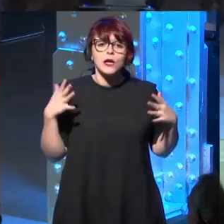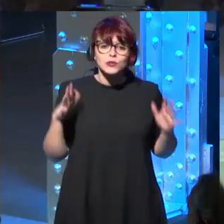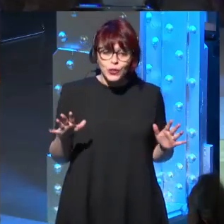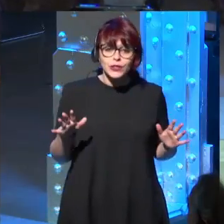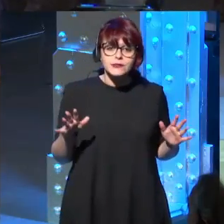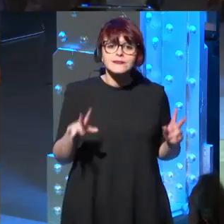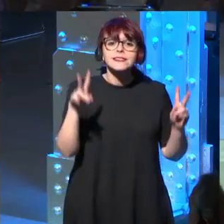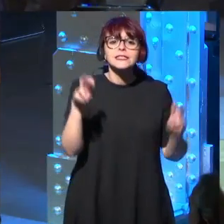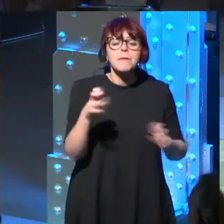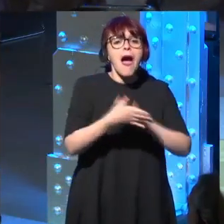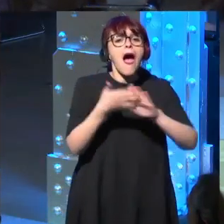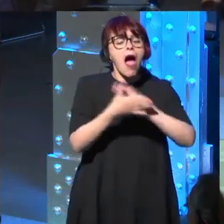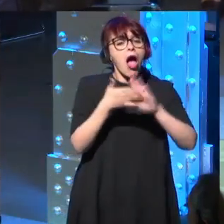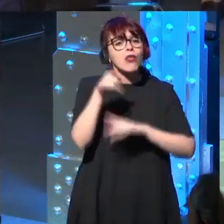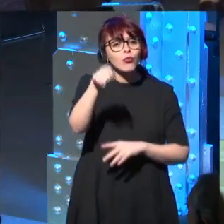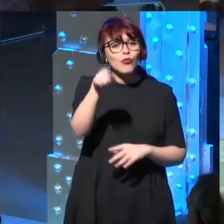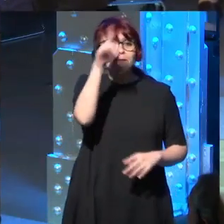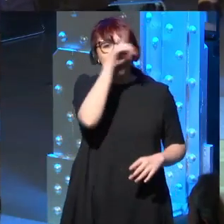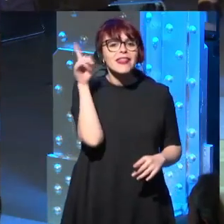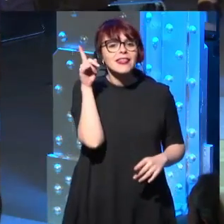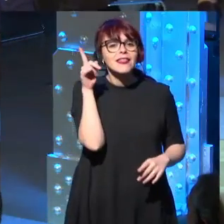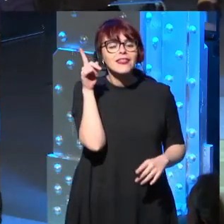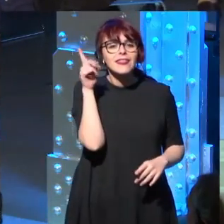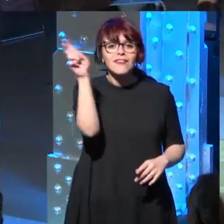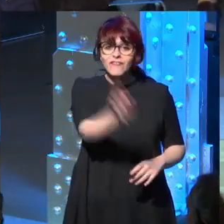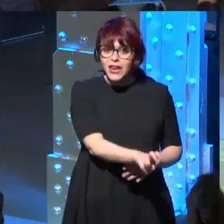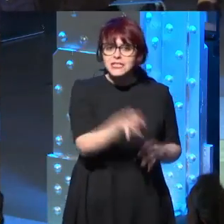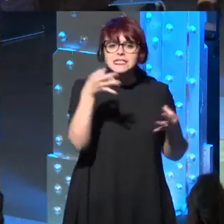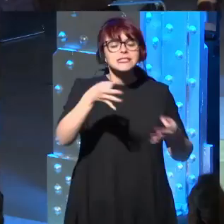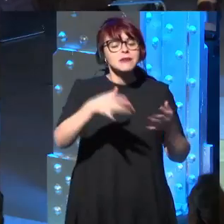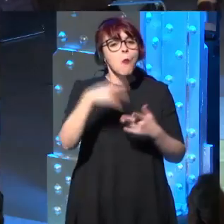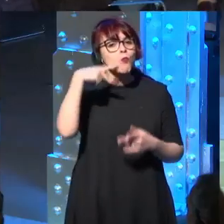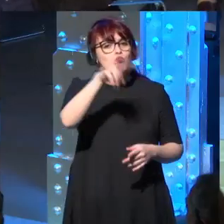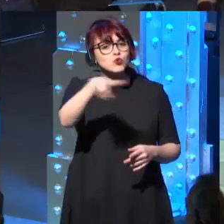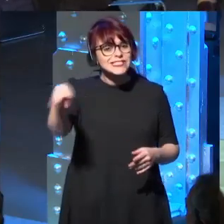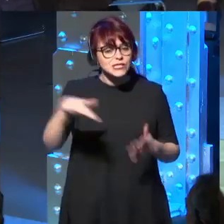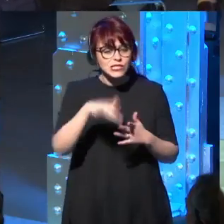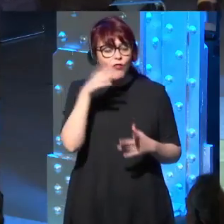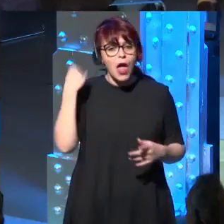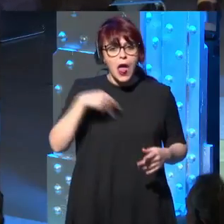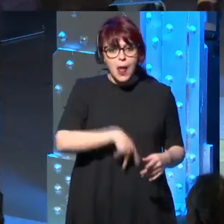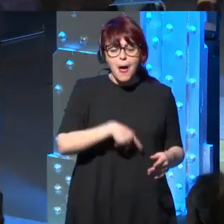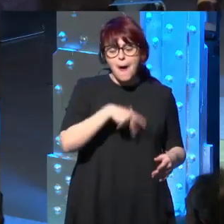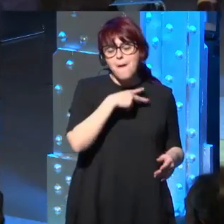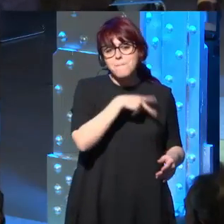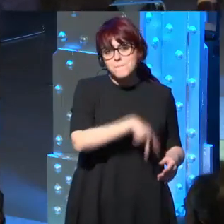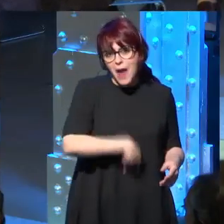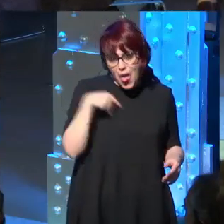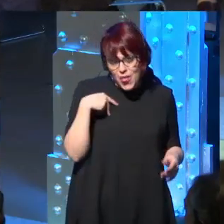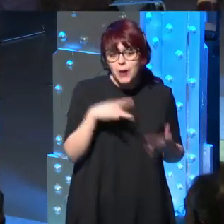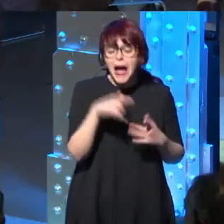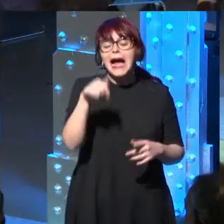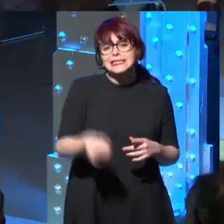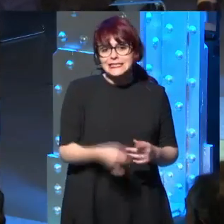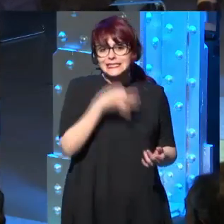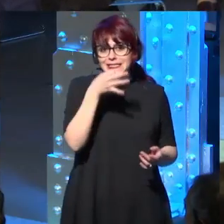when you come to Madrid, is going to the Museo del Prado. Yes, I was there this afternoon.